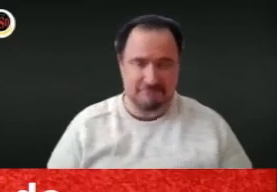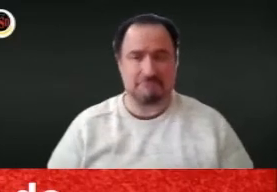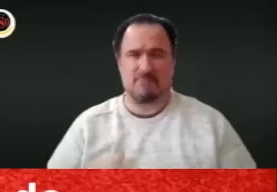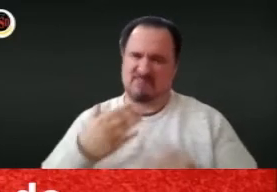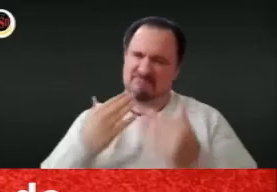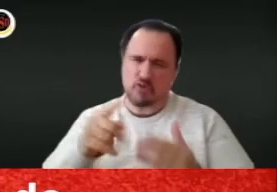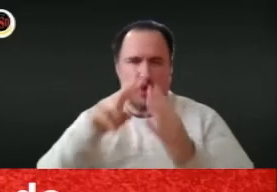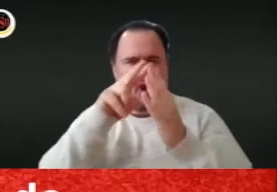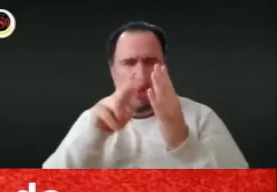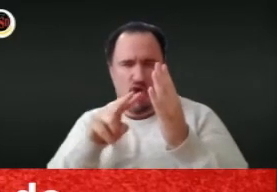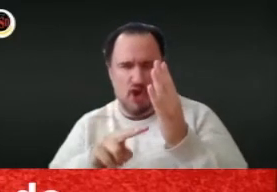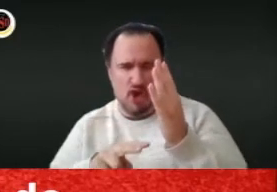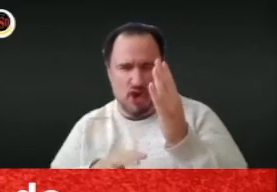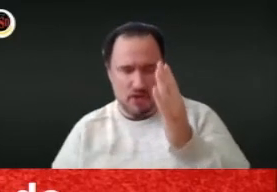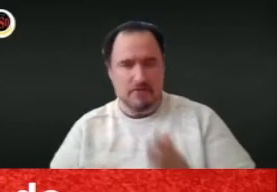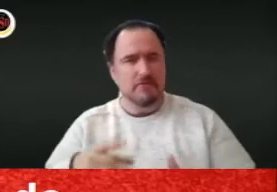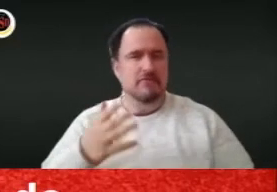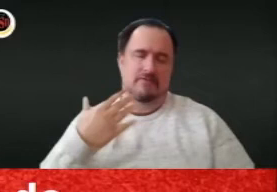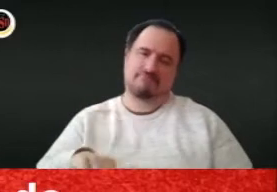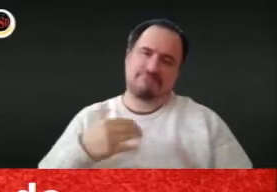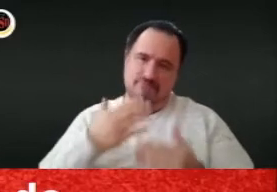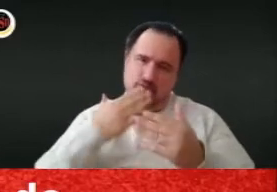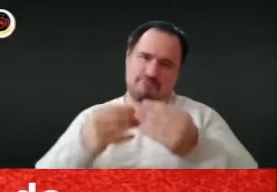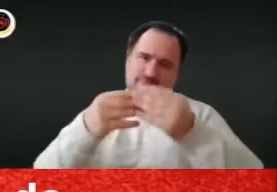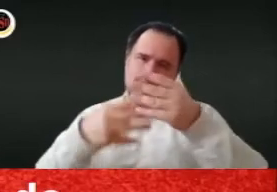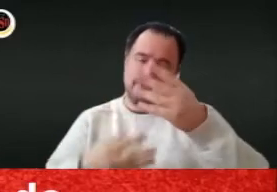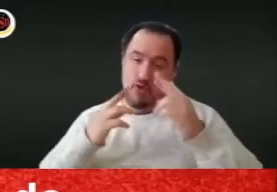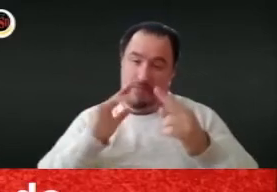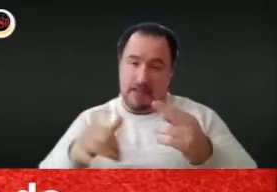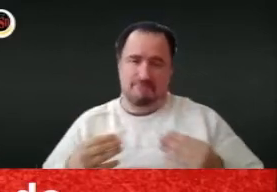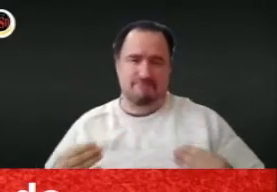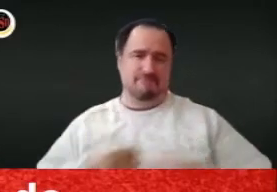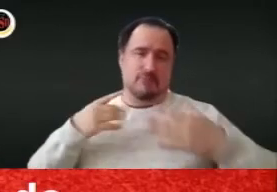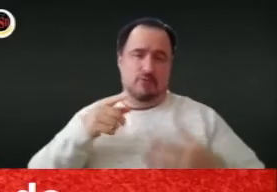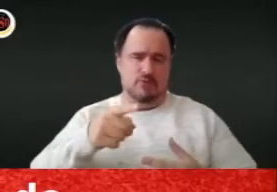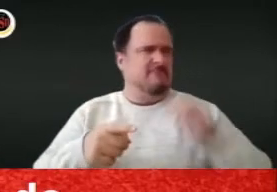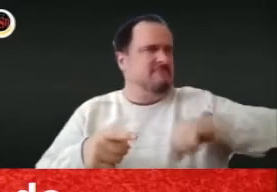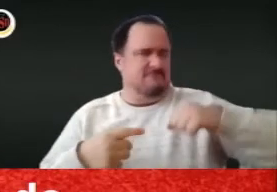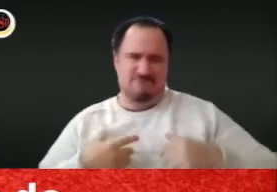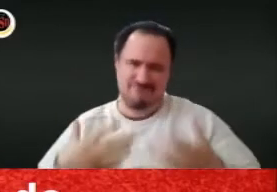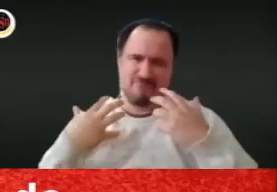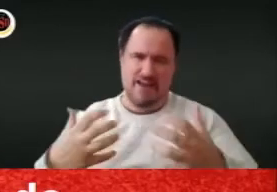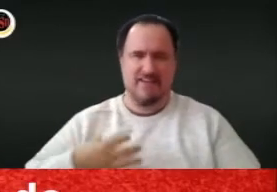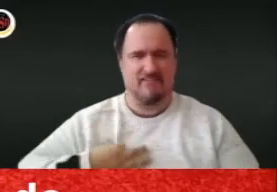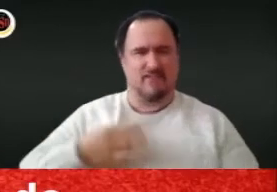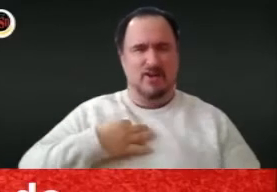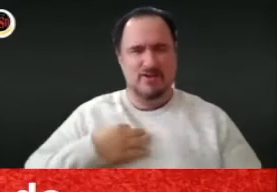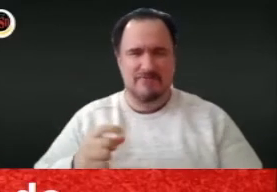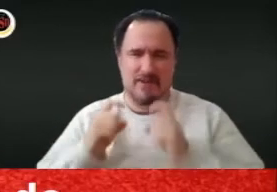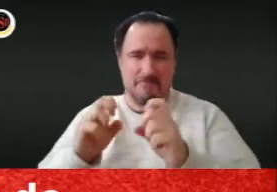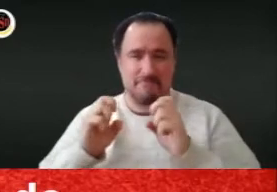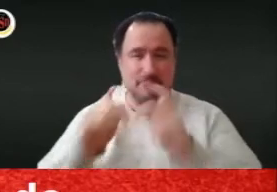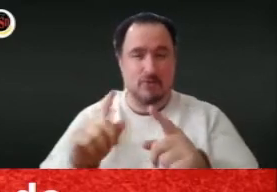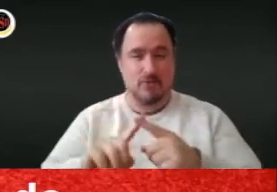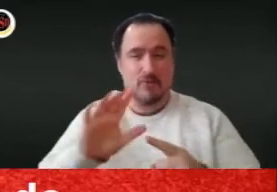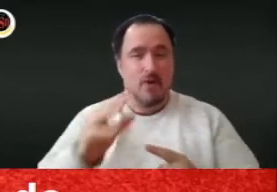are doing community service. You can look at that link, and it is really a great extensive list. So hopefully that'll inspire you to